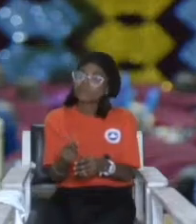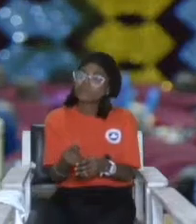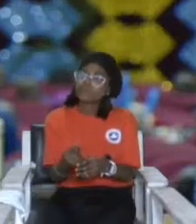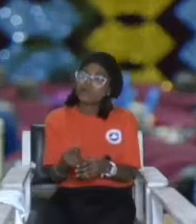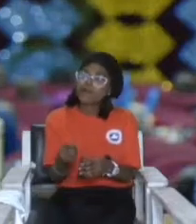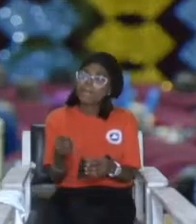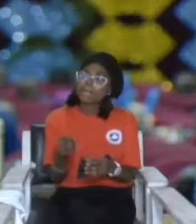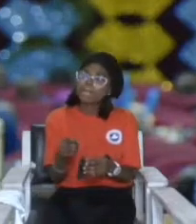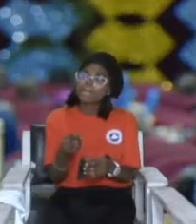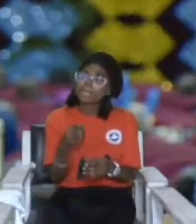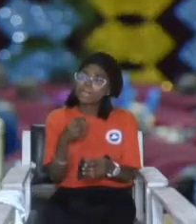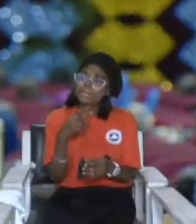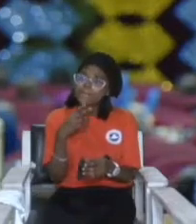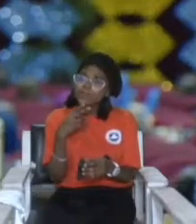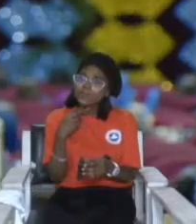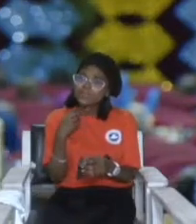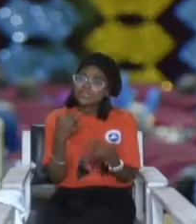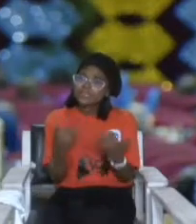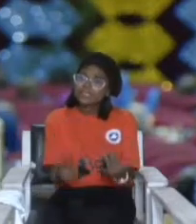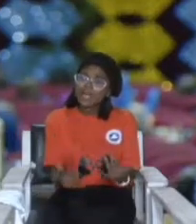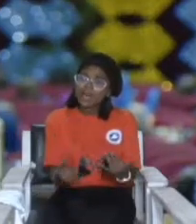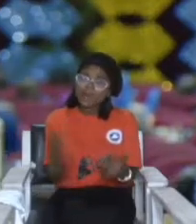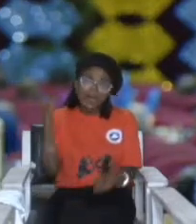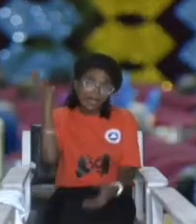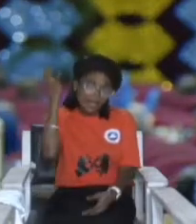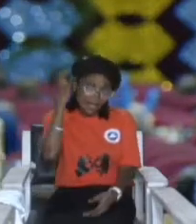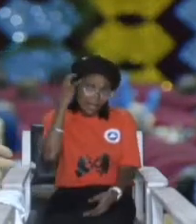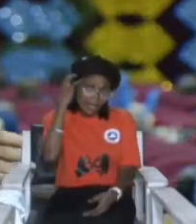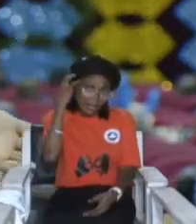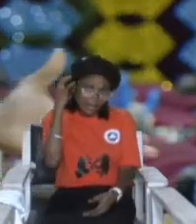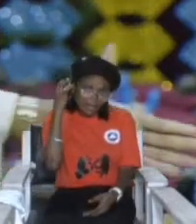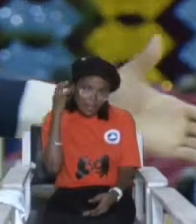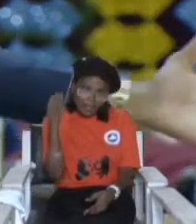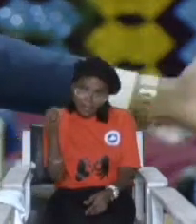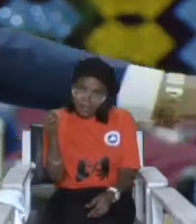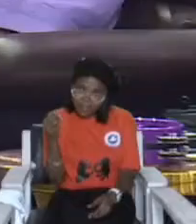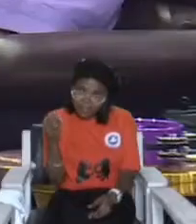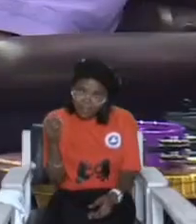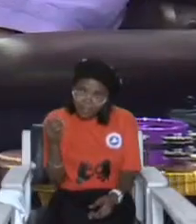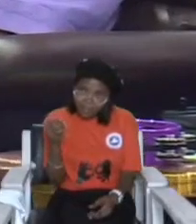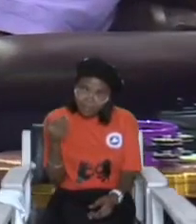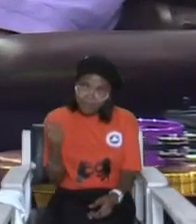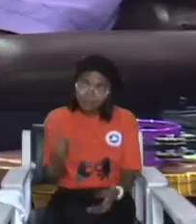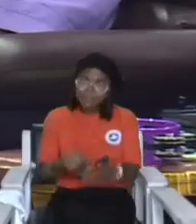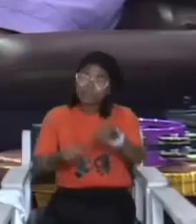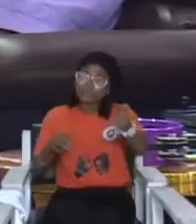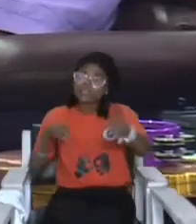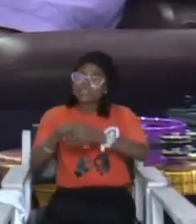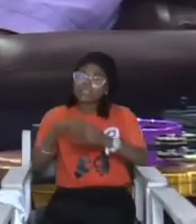Moses now had a rod in his hand, looking after his father-in-law's sheep.